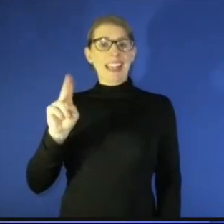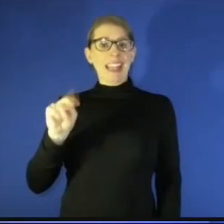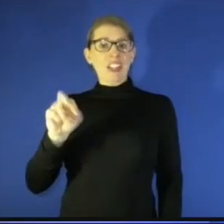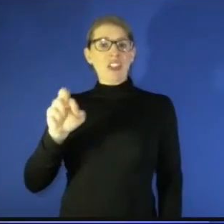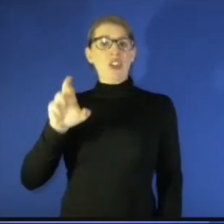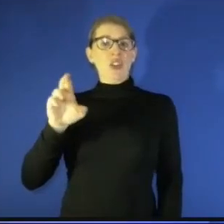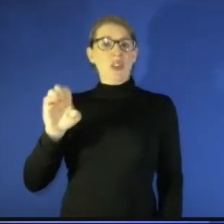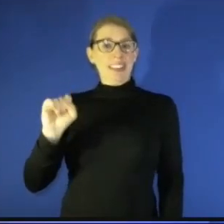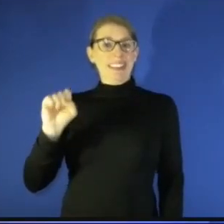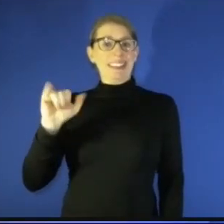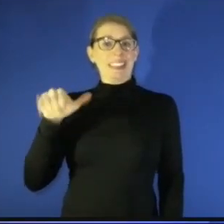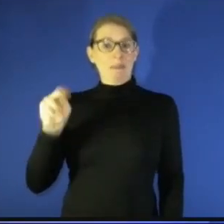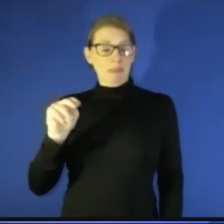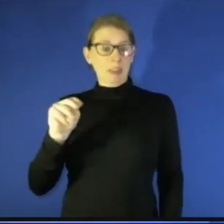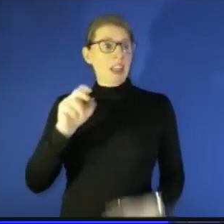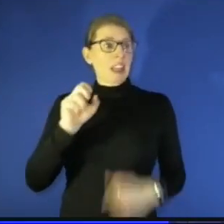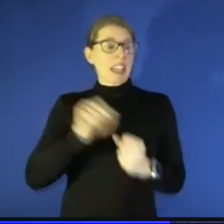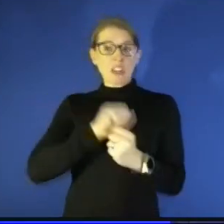check my head out, doctor?